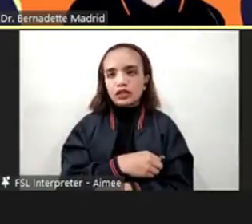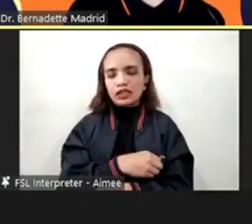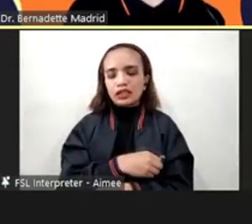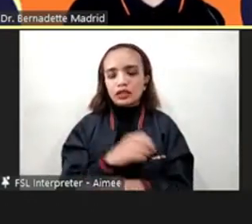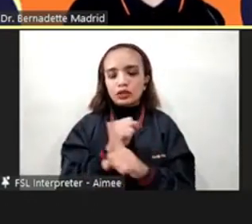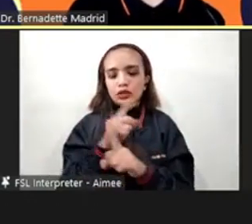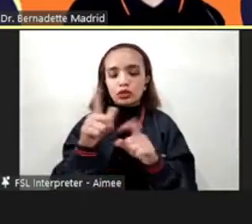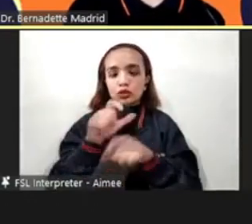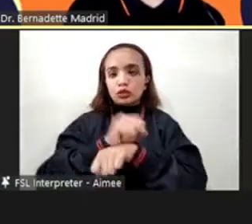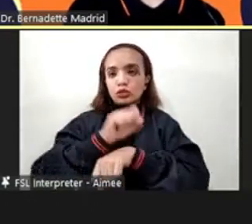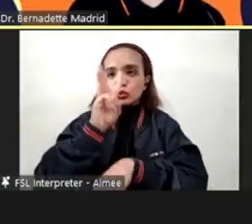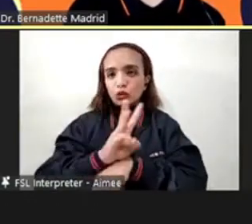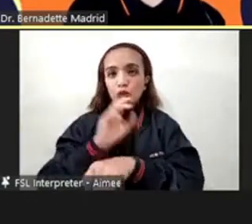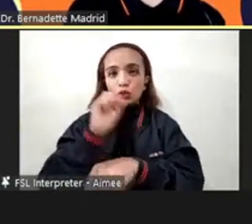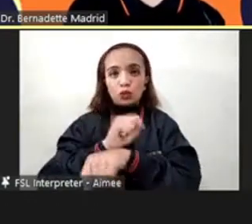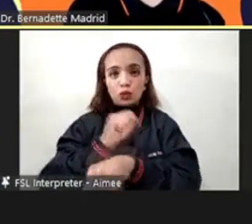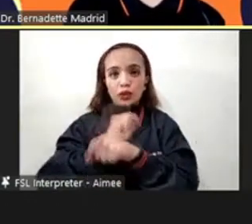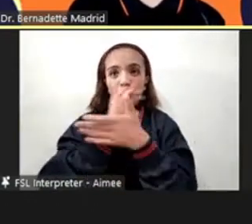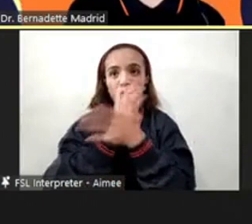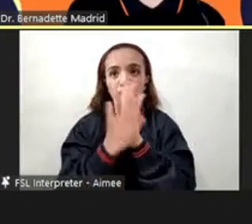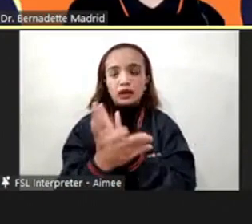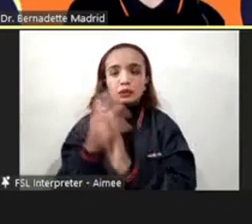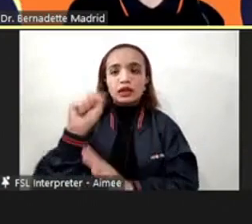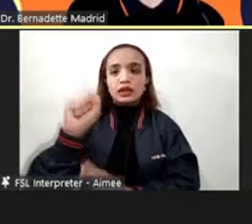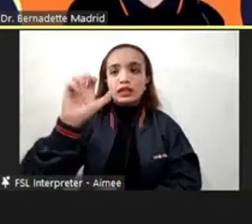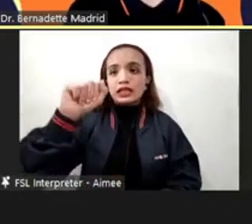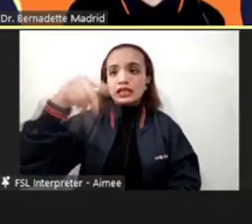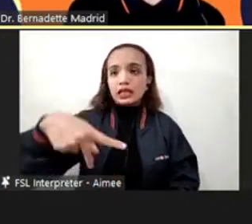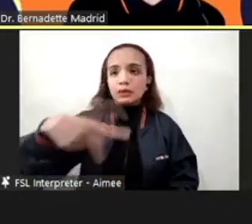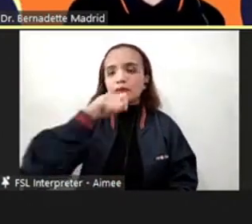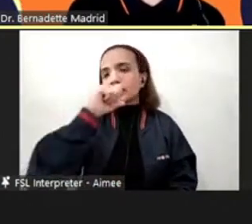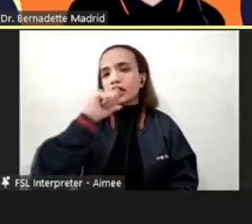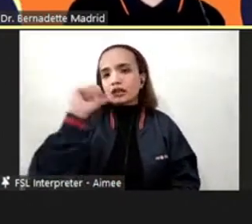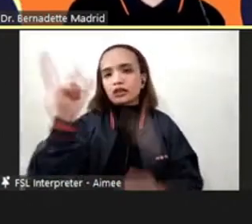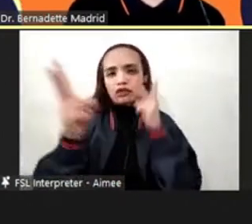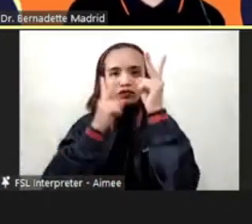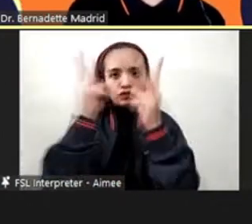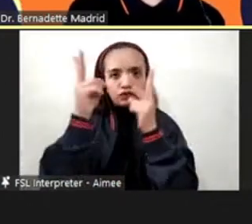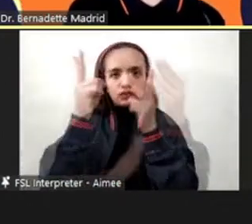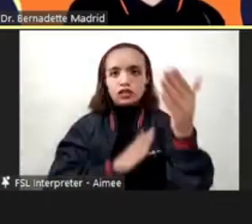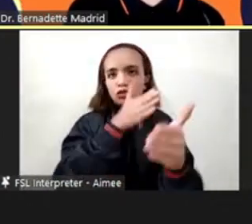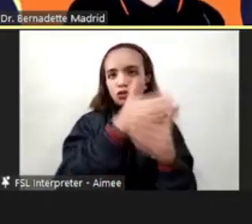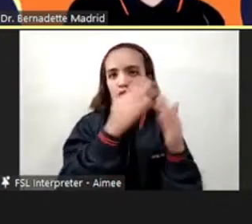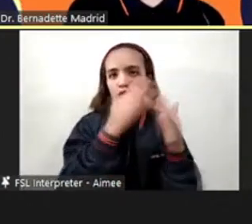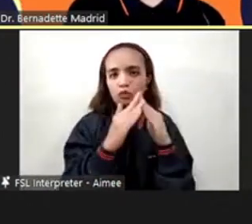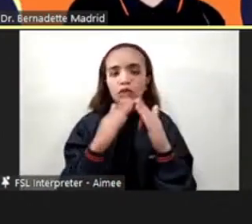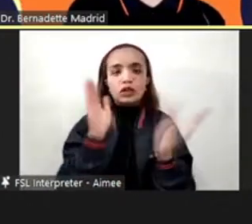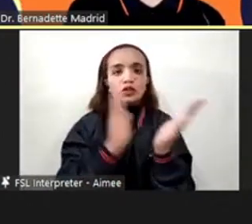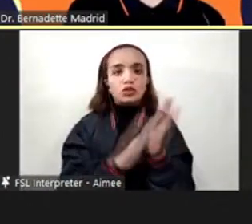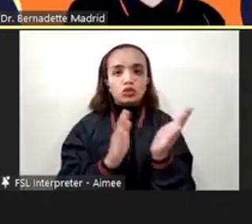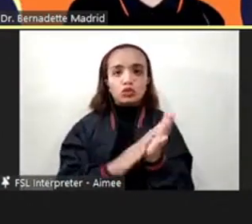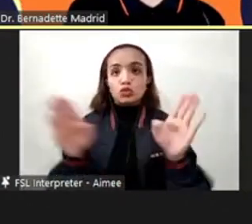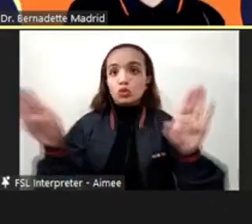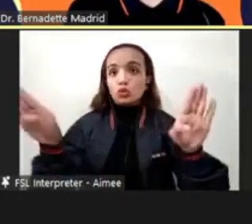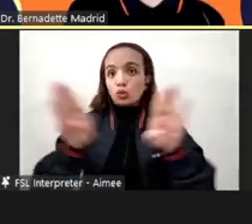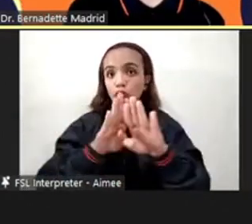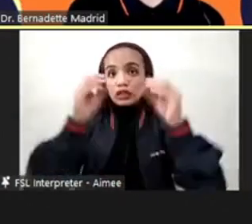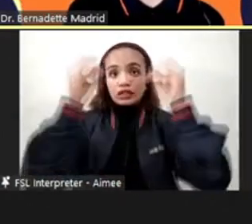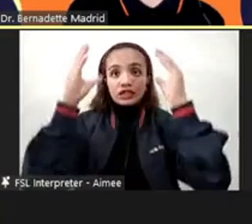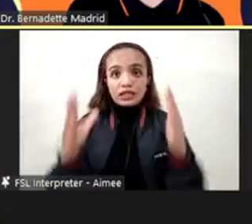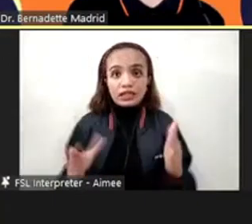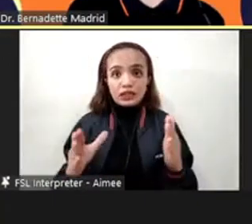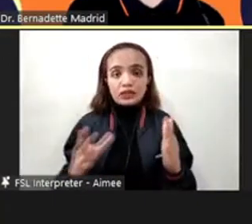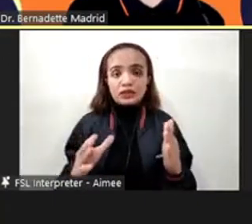yung trabaho naging SAP, no? Hindi na nag-home visit. Schools were closed, so the teachers were also not in contact